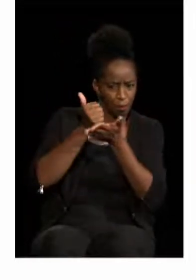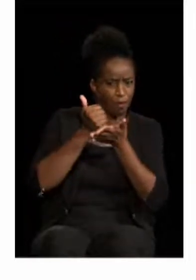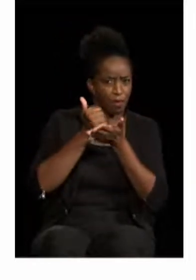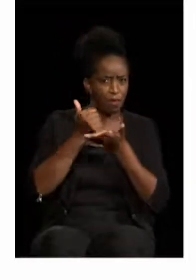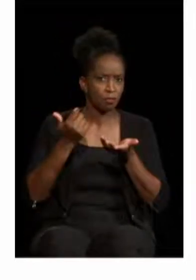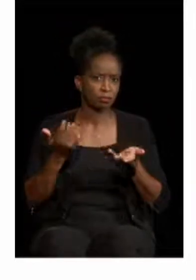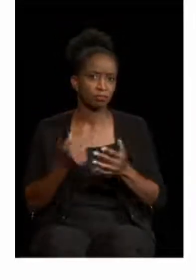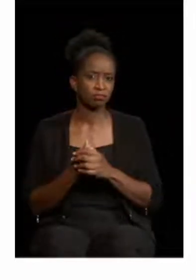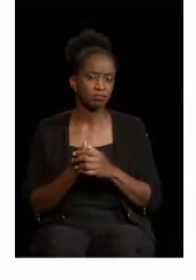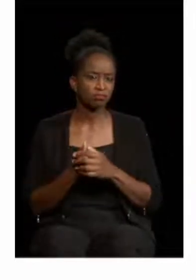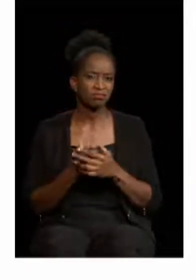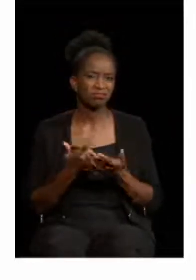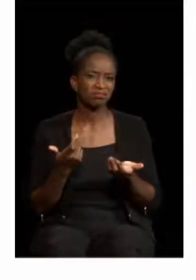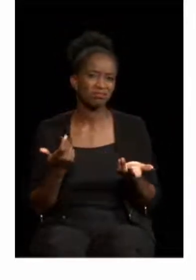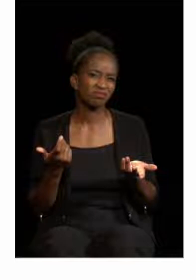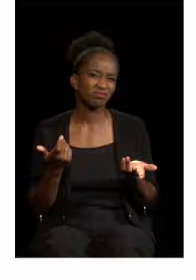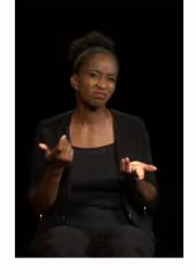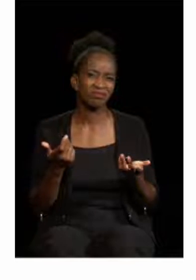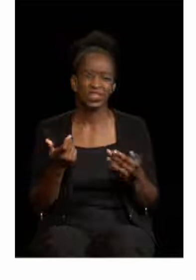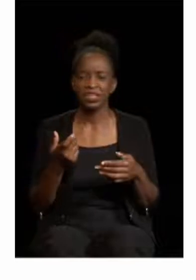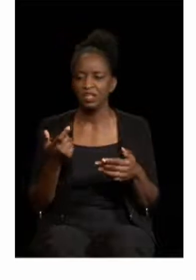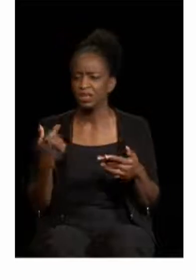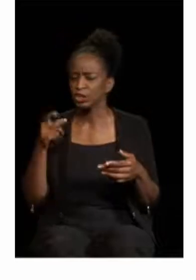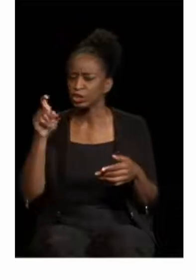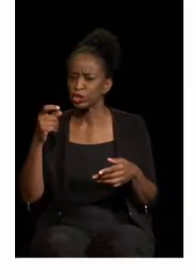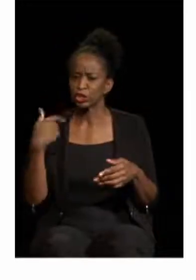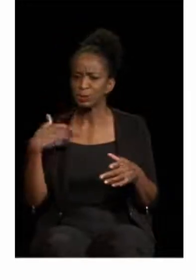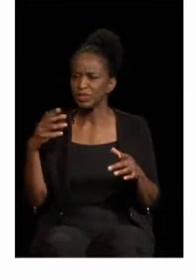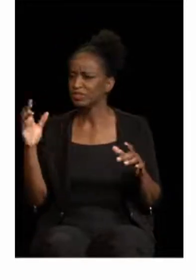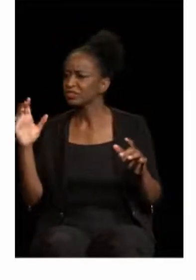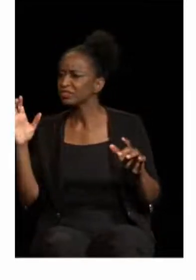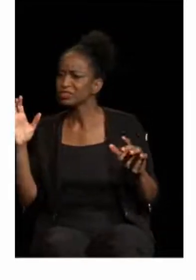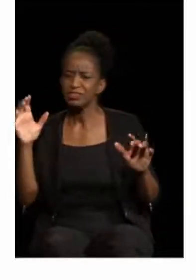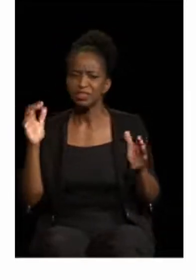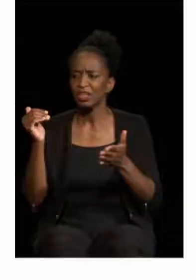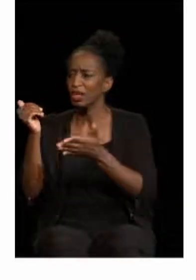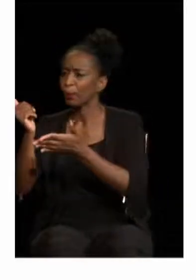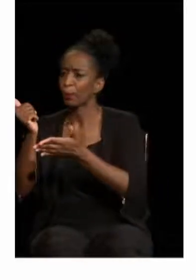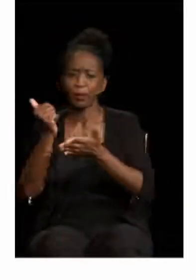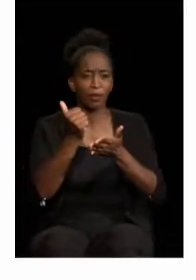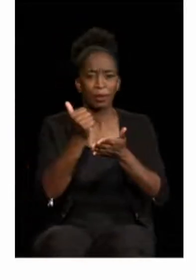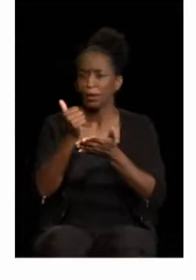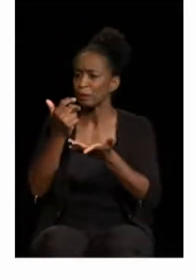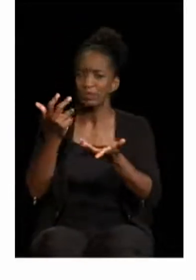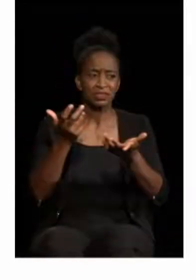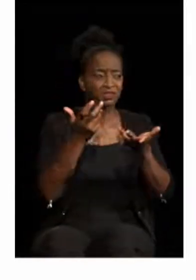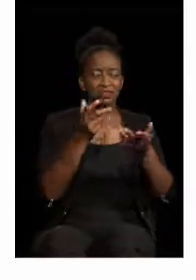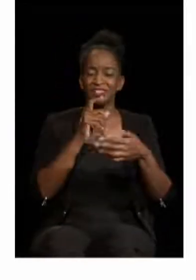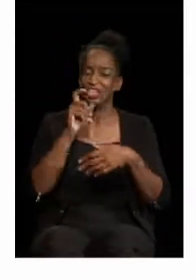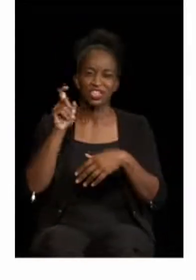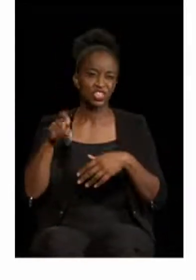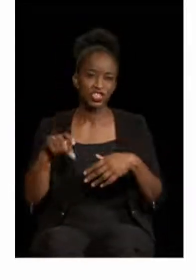to, be searching here or searching there, because everyone's problems are not